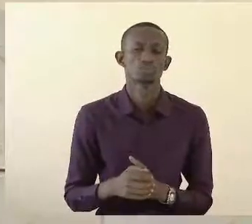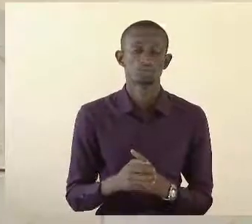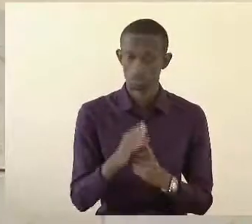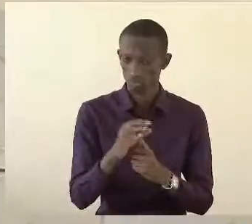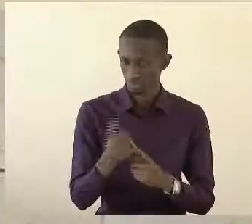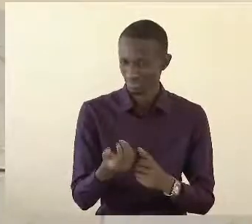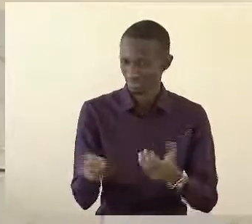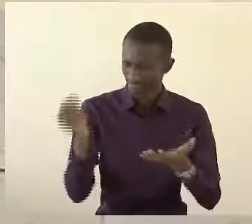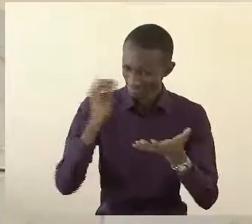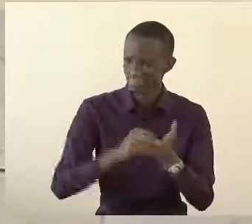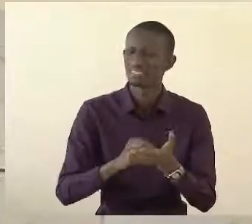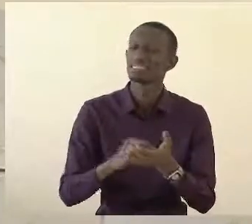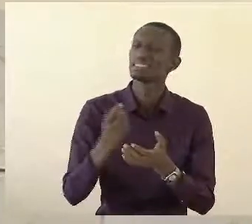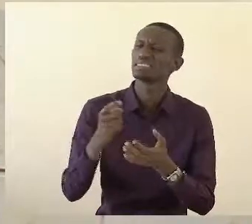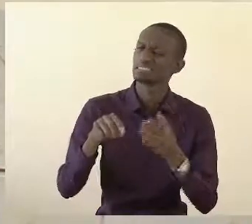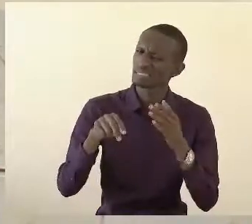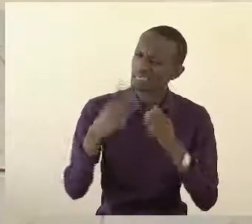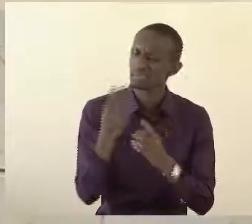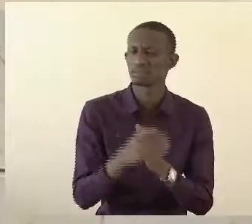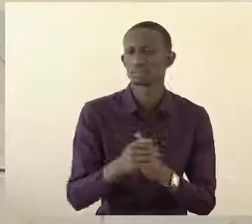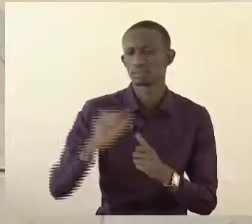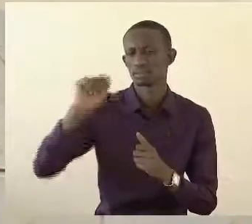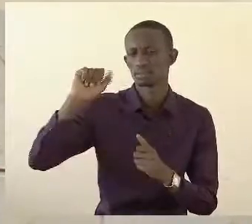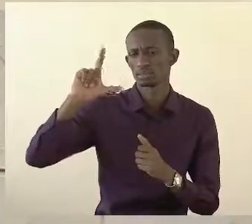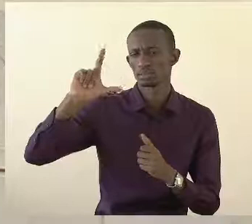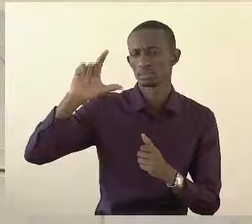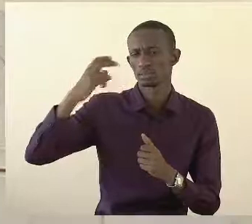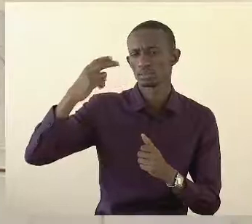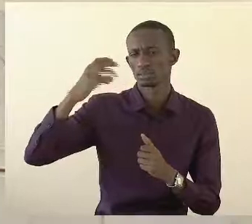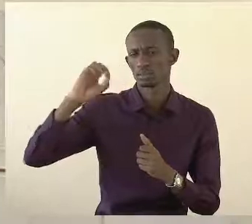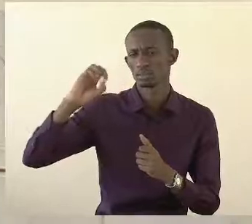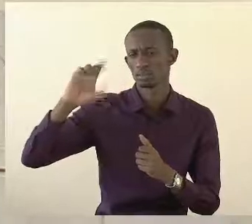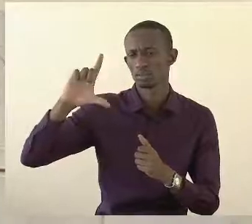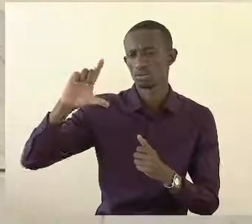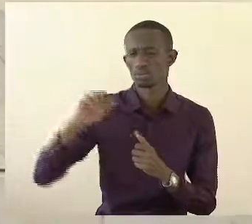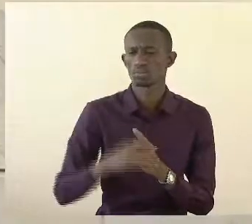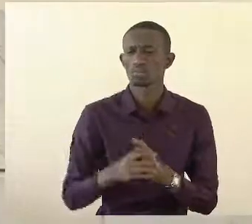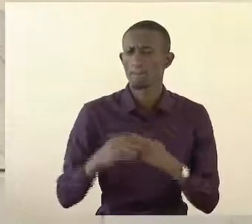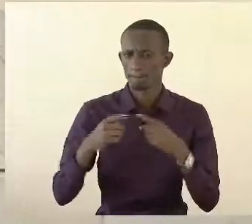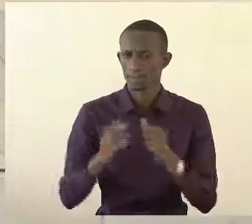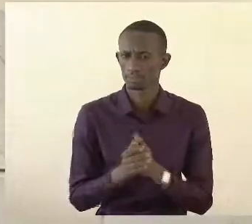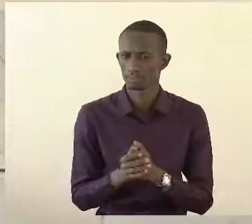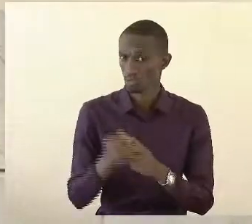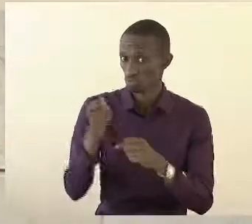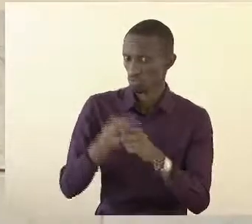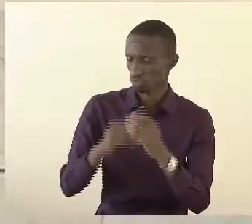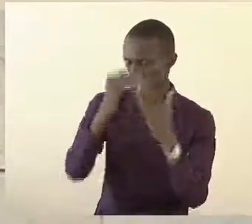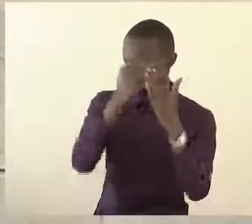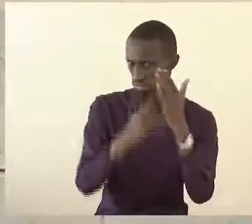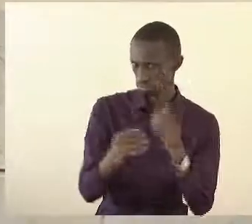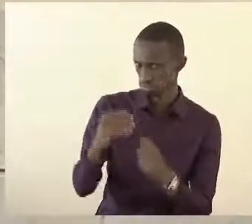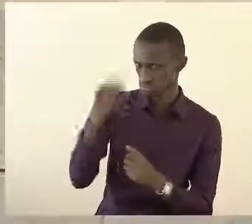a secondary alcohol we want to produce, but from a primary alcohol. So we have to find a way